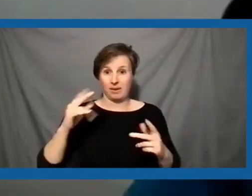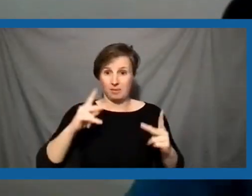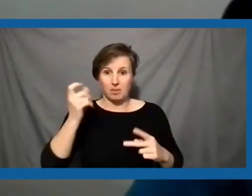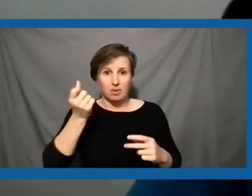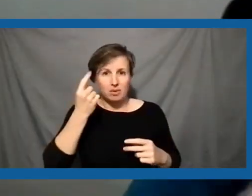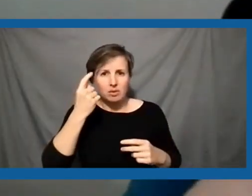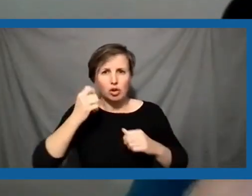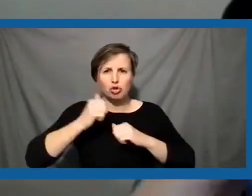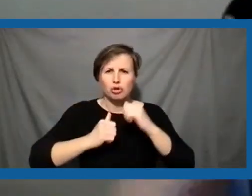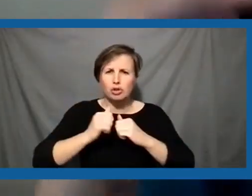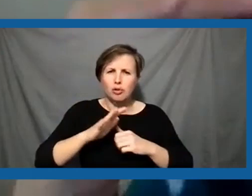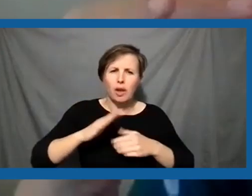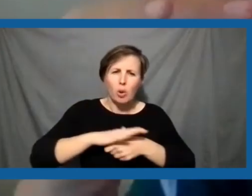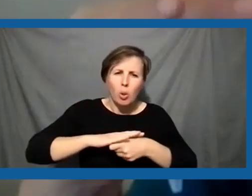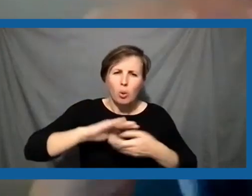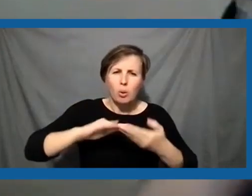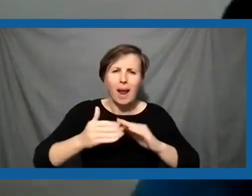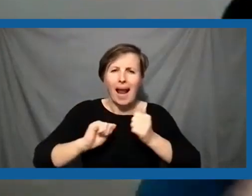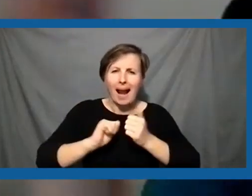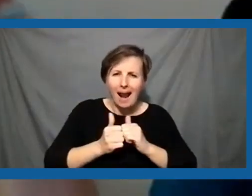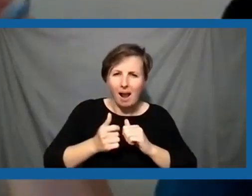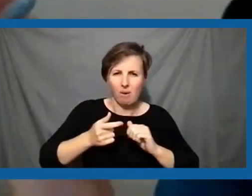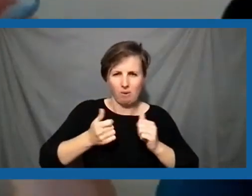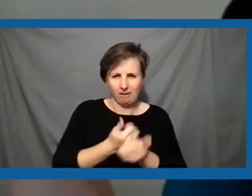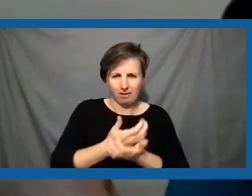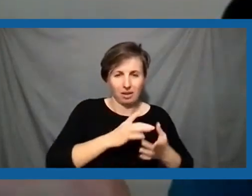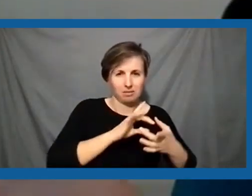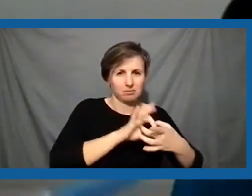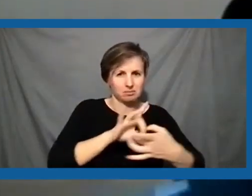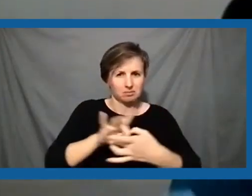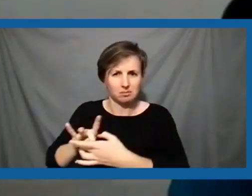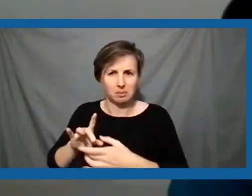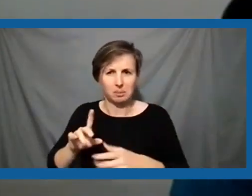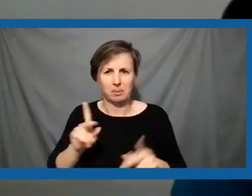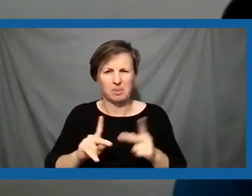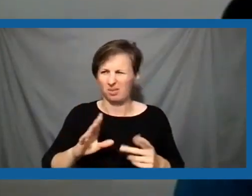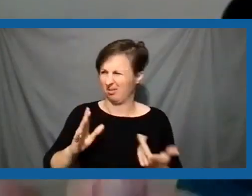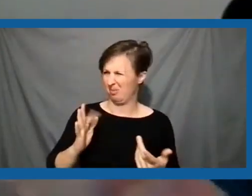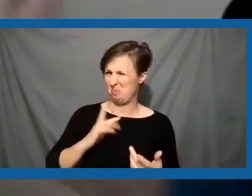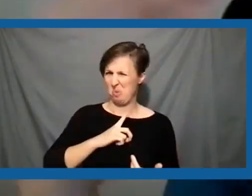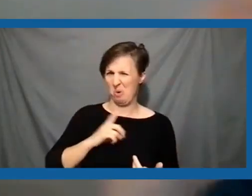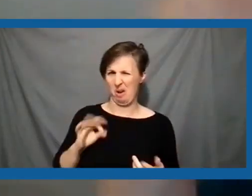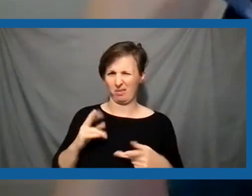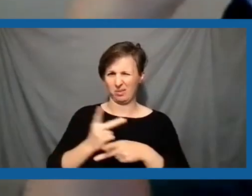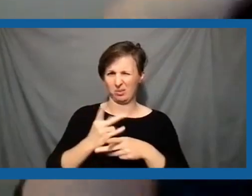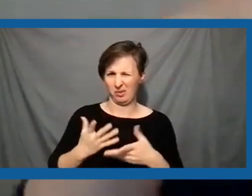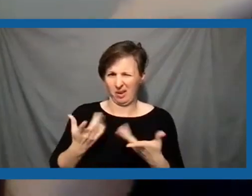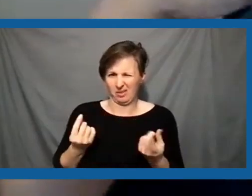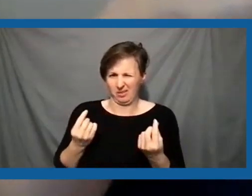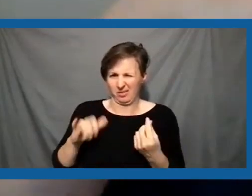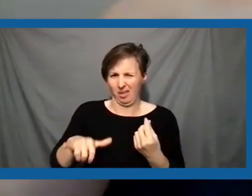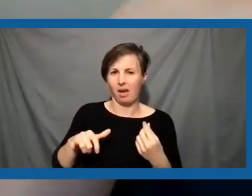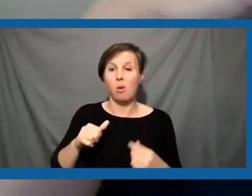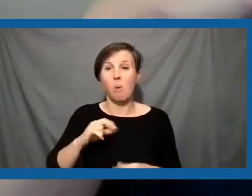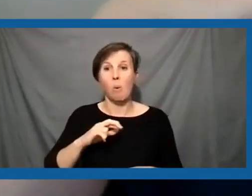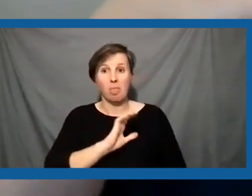local communities and how they're all connected. Some people never even heard of the Board of Supervisors or understand the power that